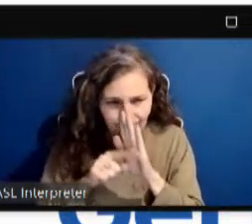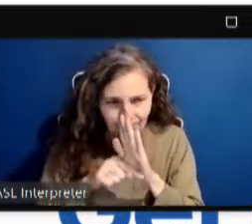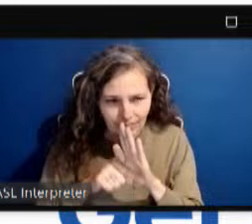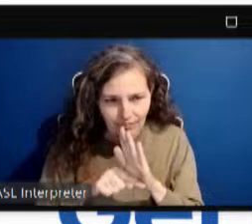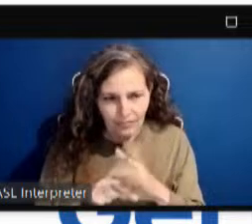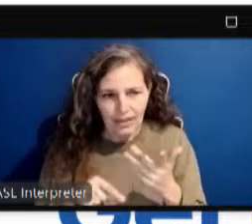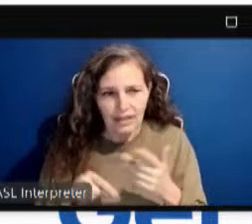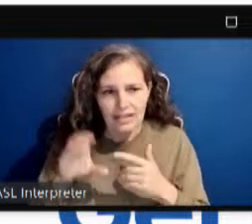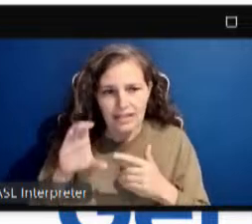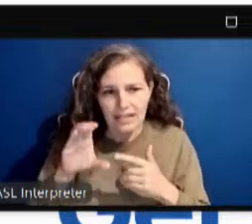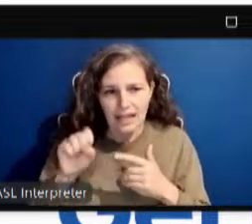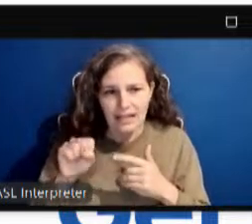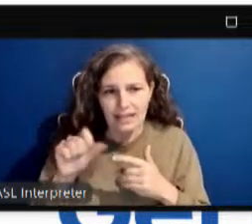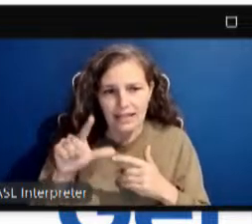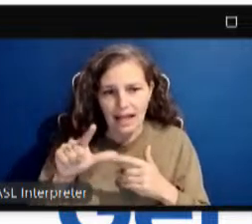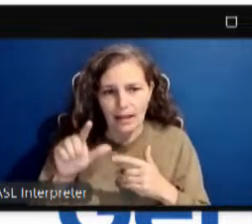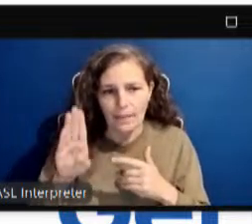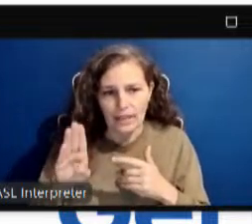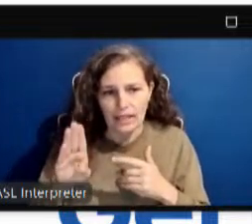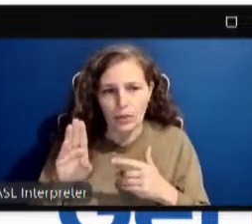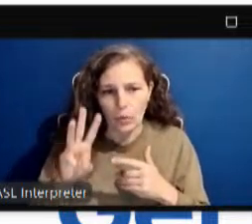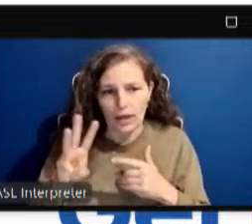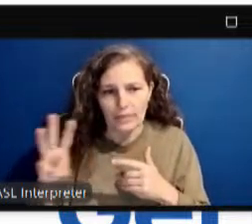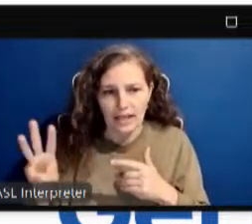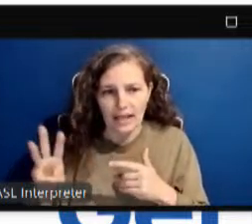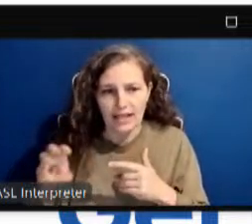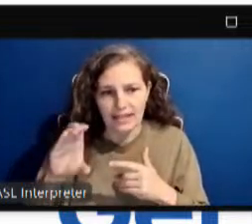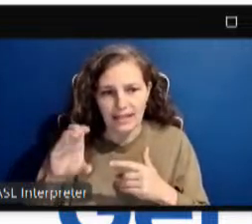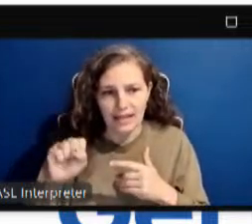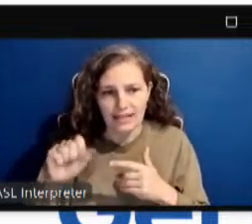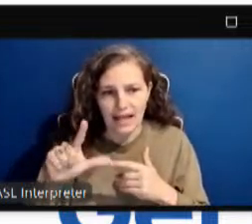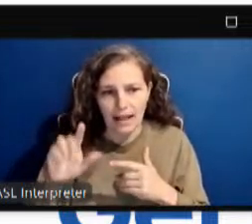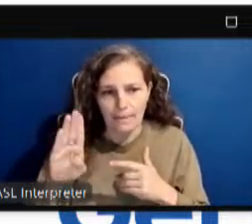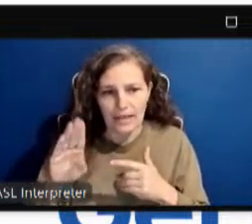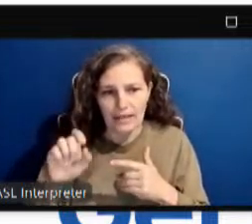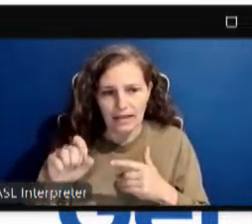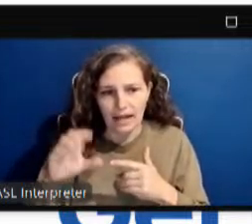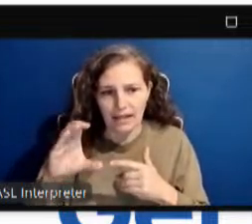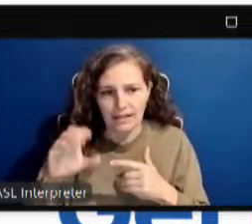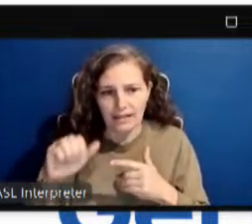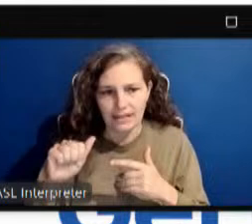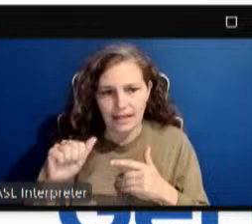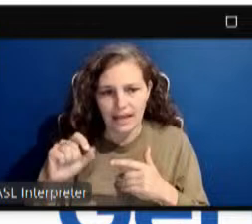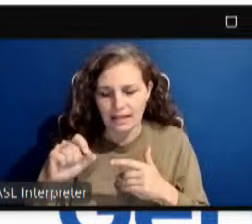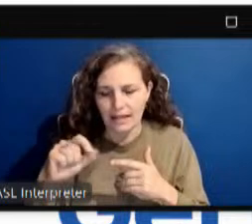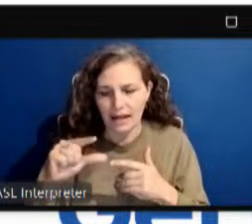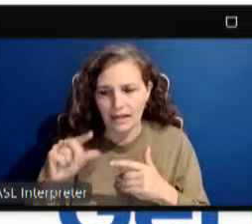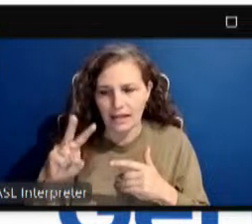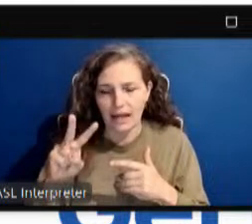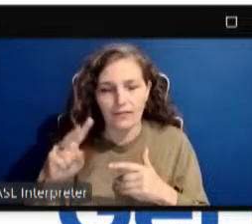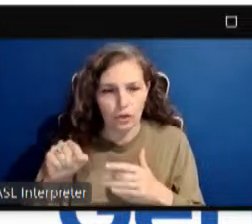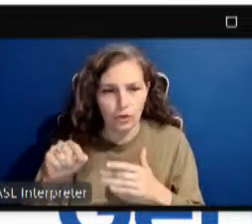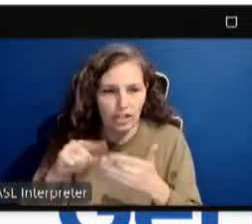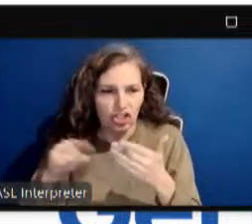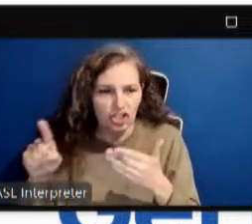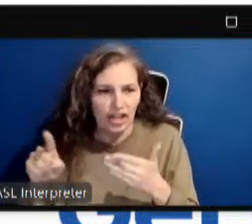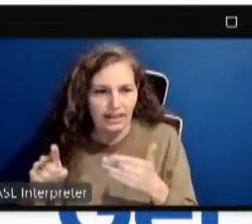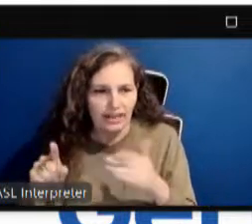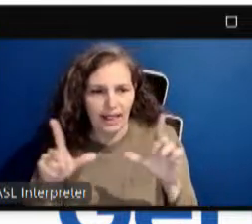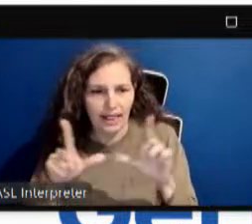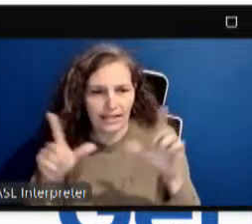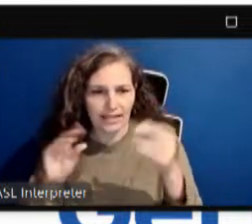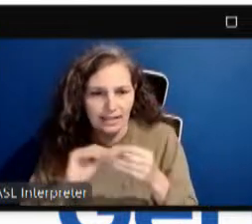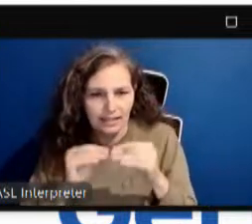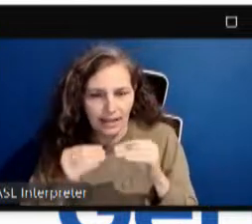the cslb.ca.gov. All that information is available online. So you could check by license number. You could check